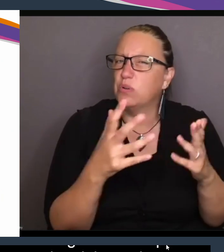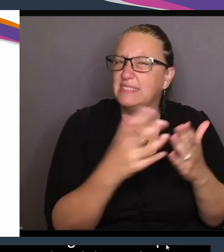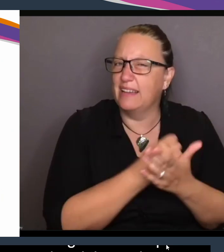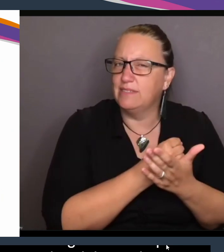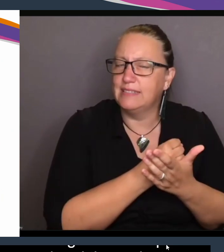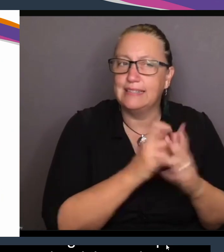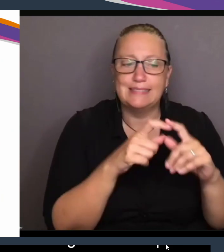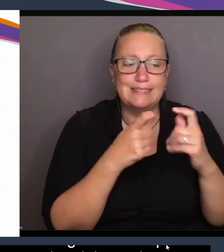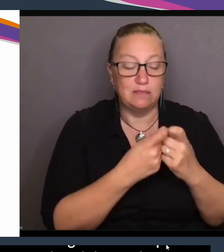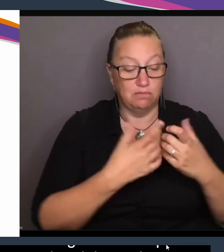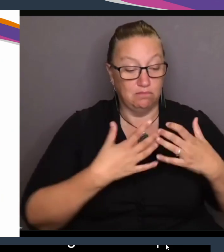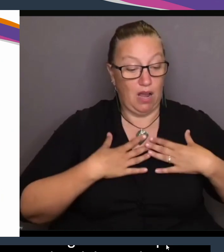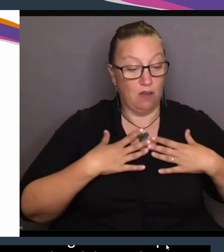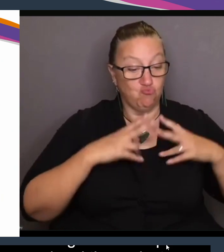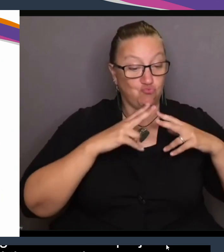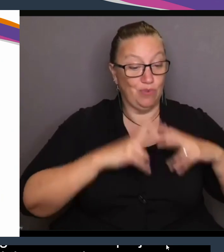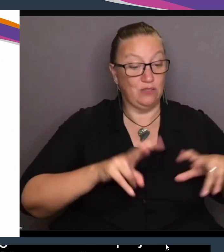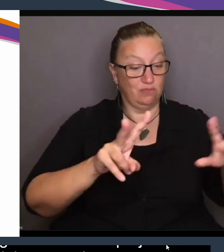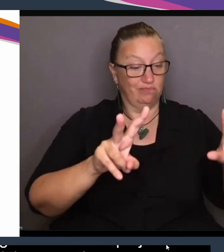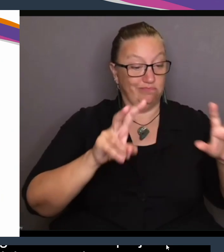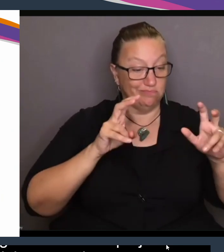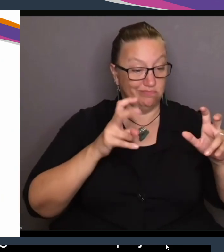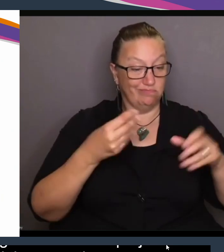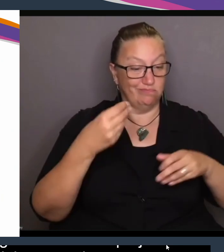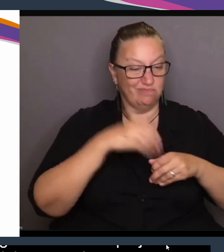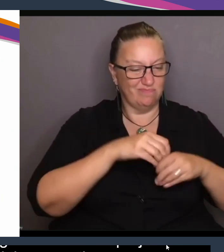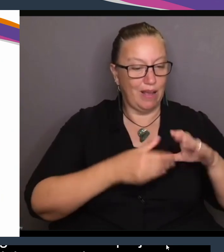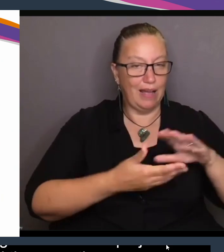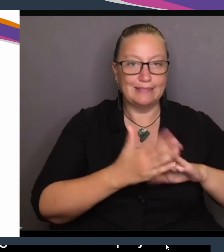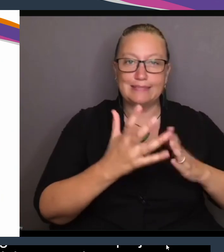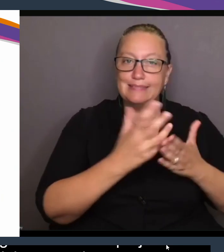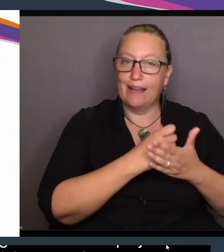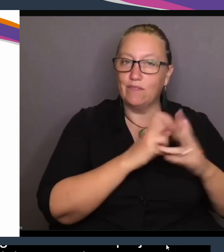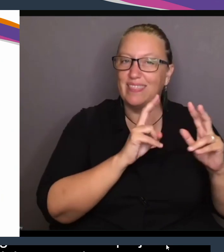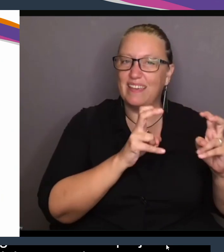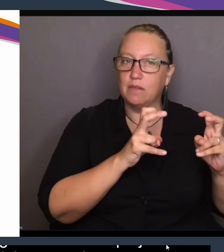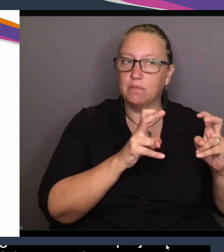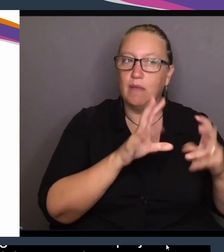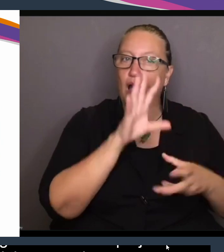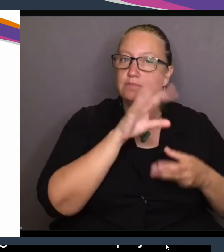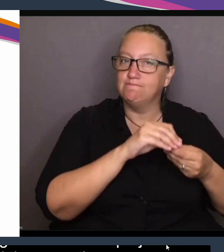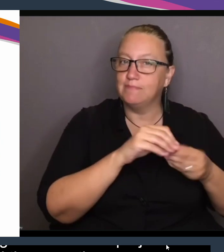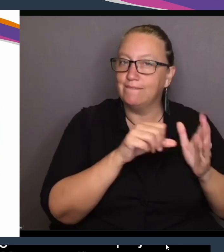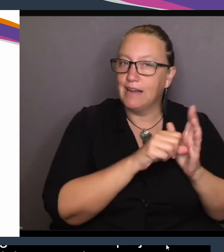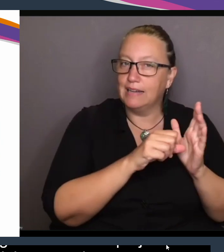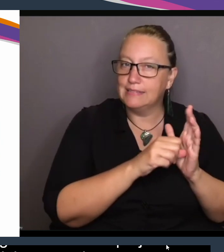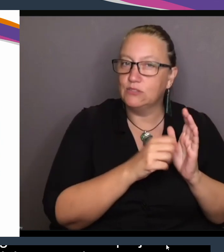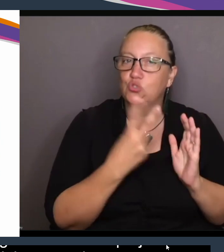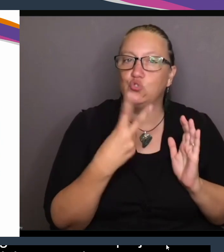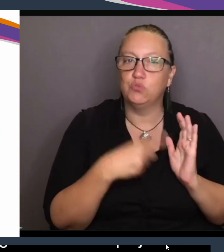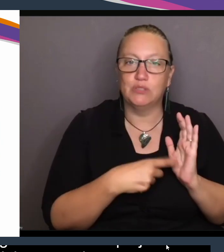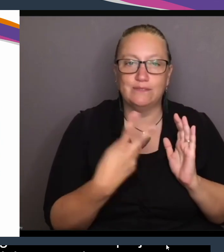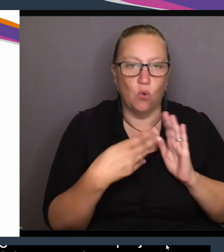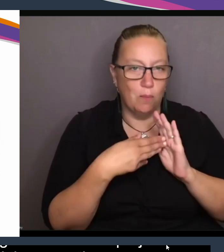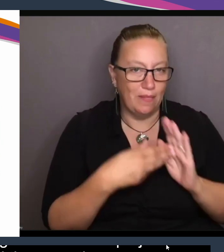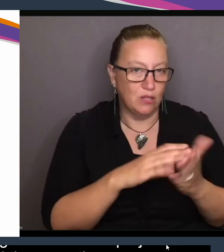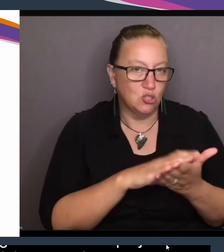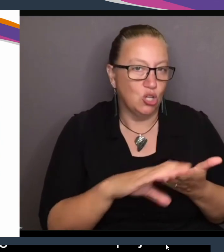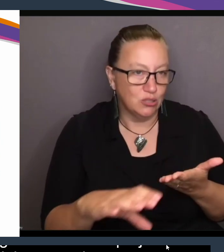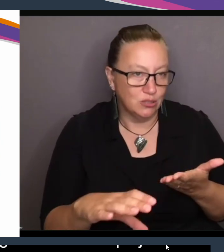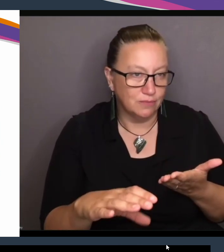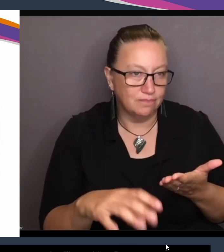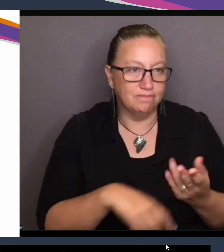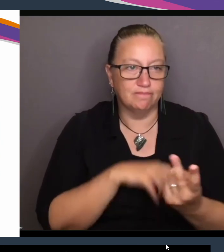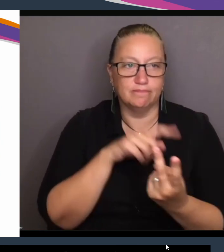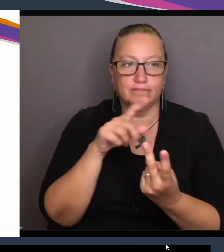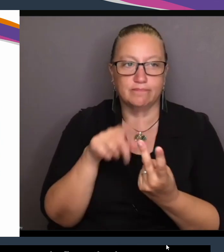own research focus within the safety theme, and the total funding available for that is $2.4 million. There's also